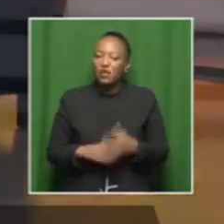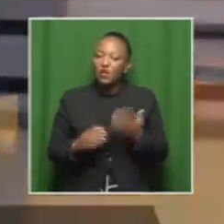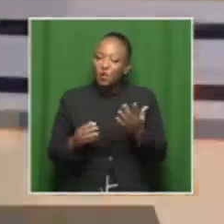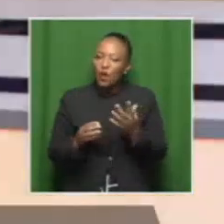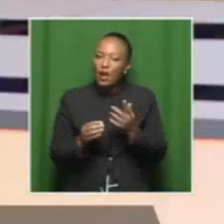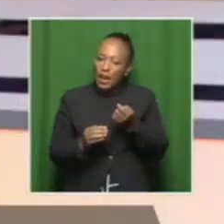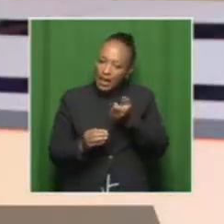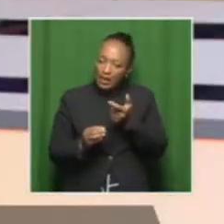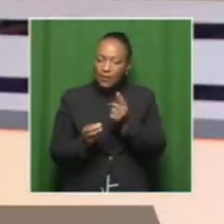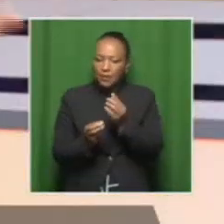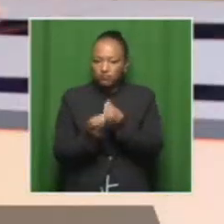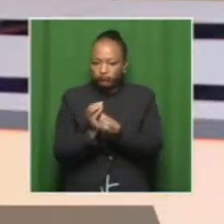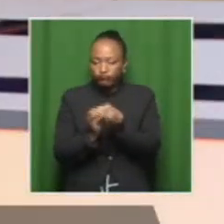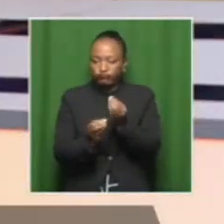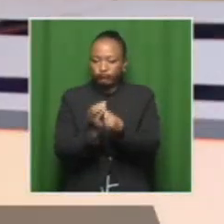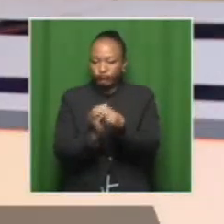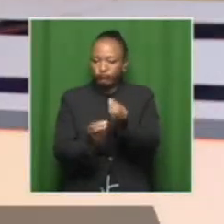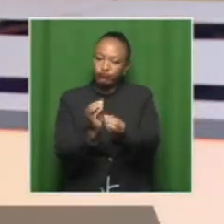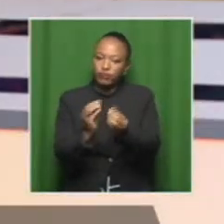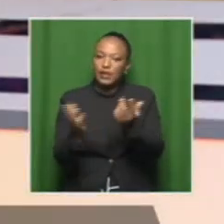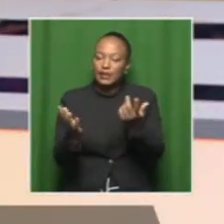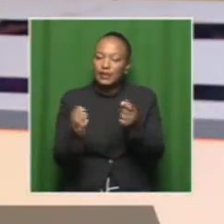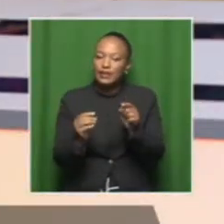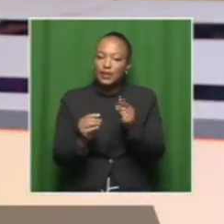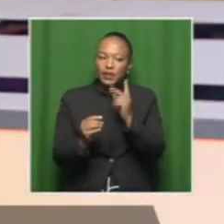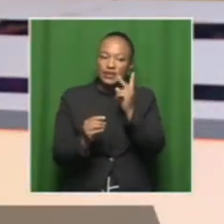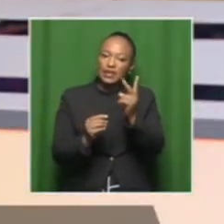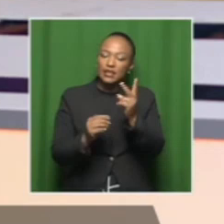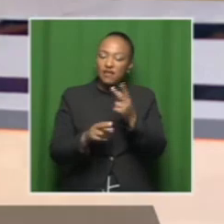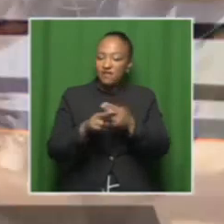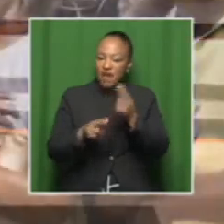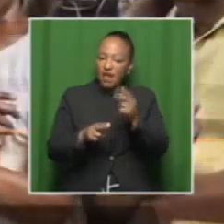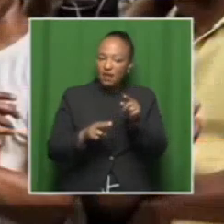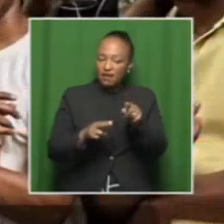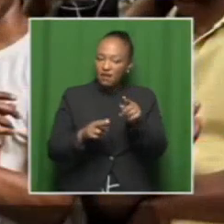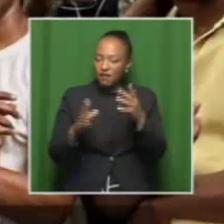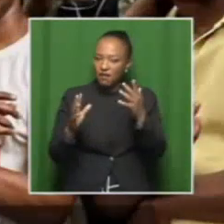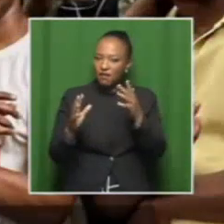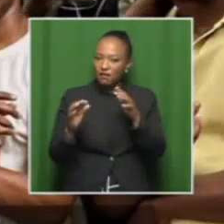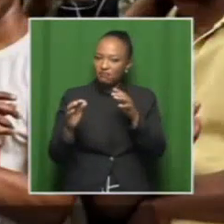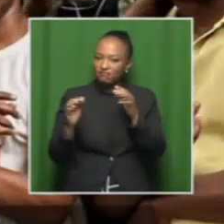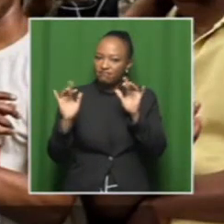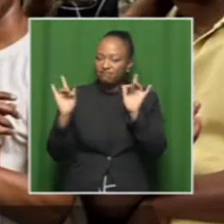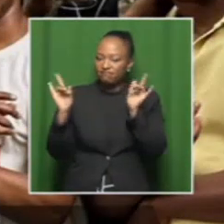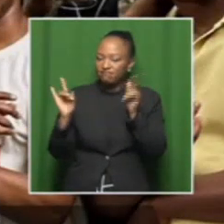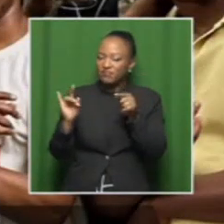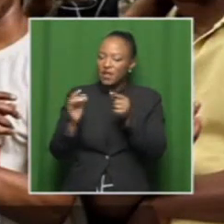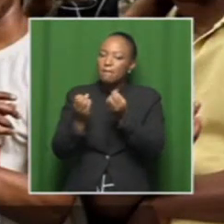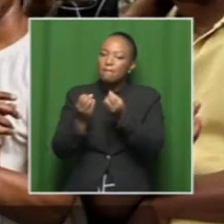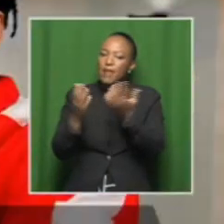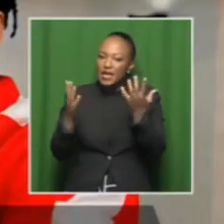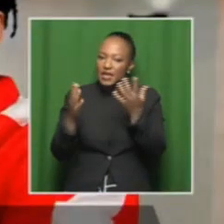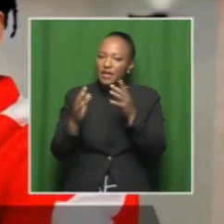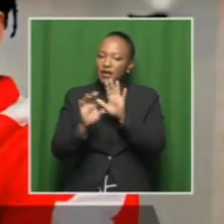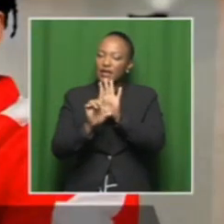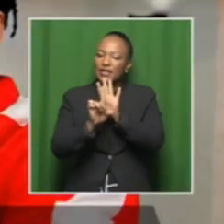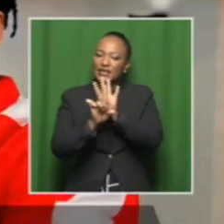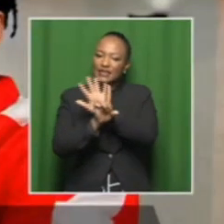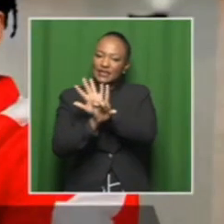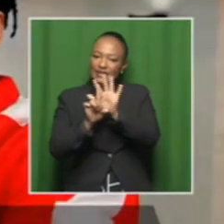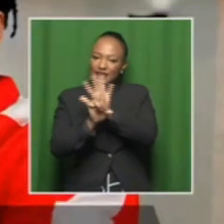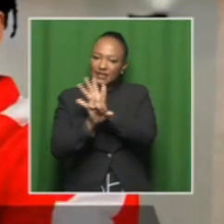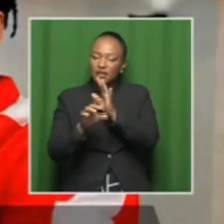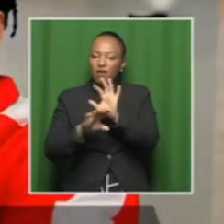we always see the outcome. We always see, the final product. Yet there's so many different moving parts behind the showing the scenes in same terms of picture.